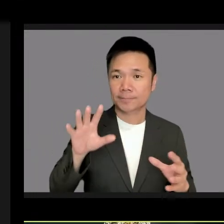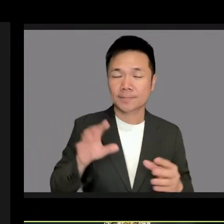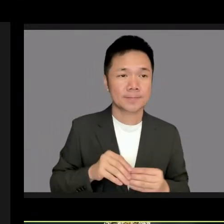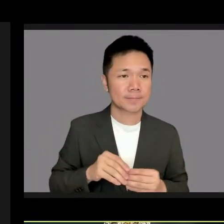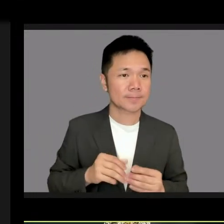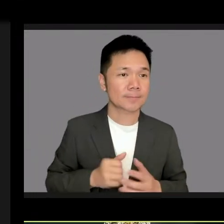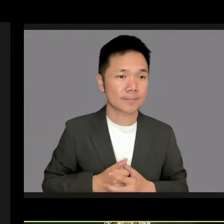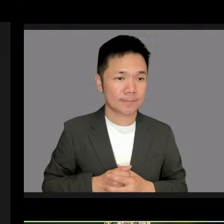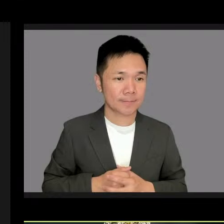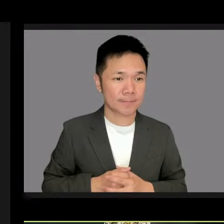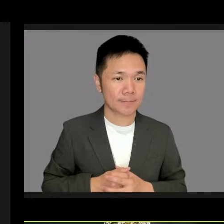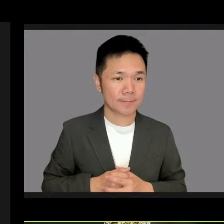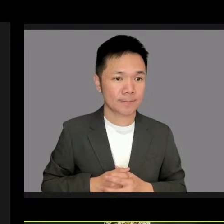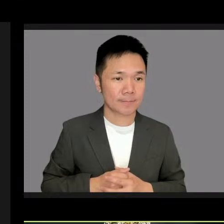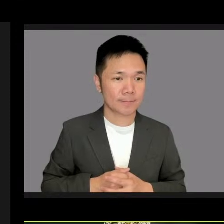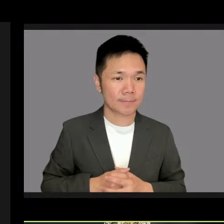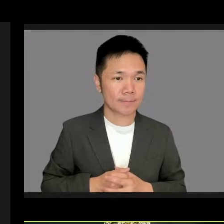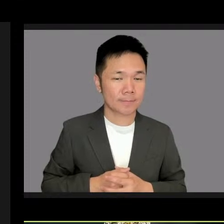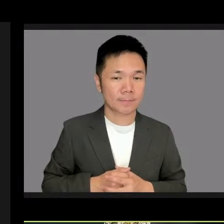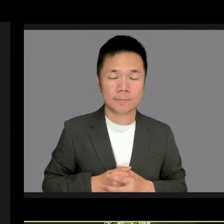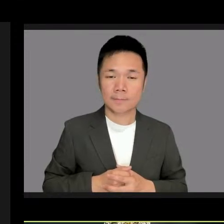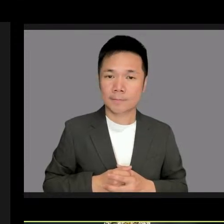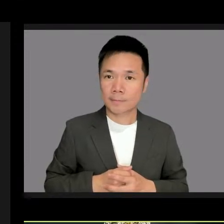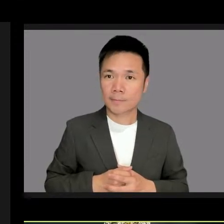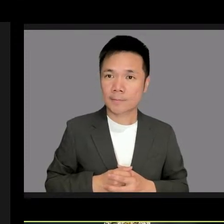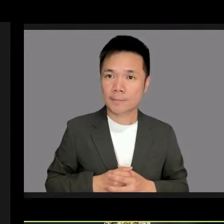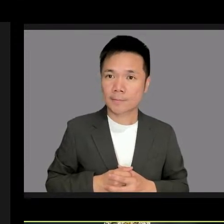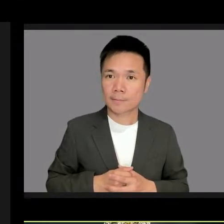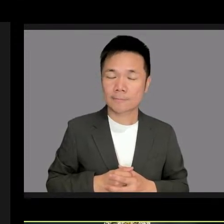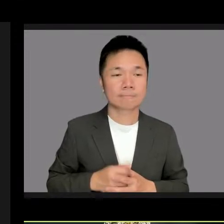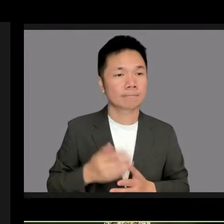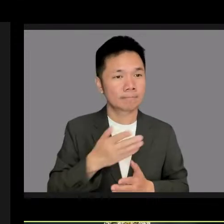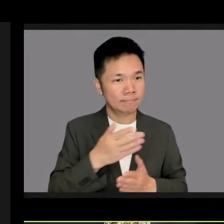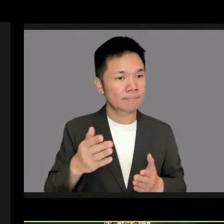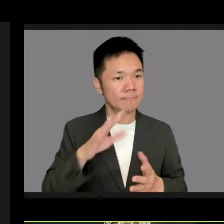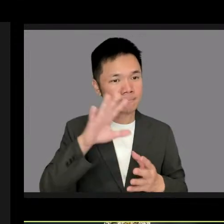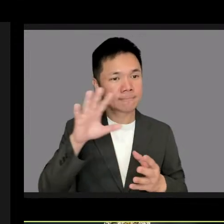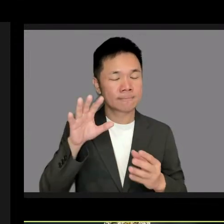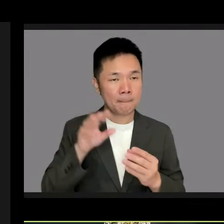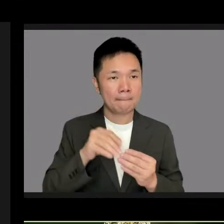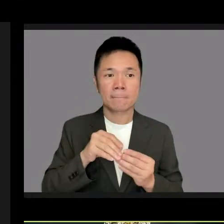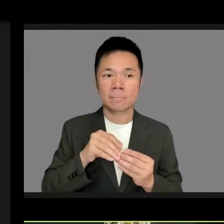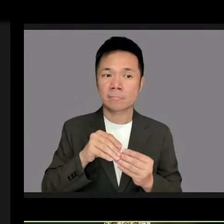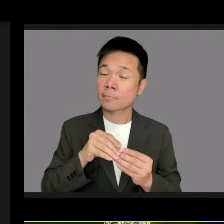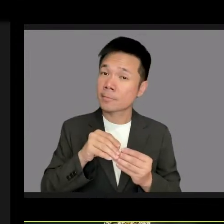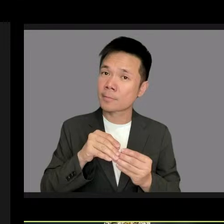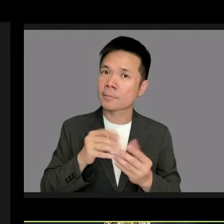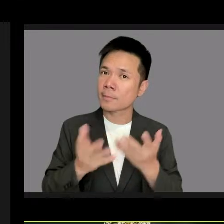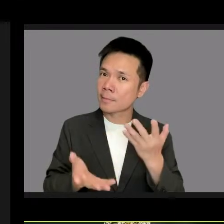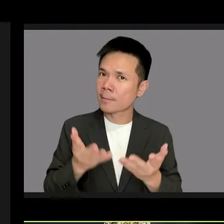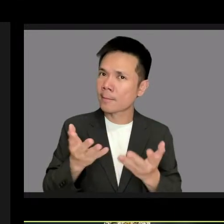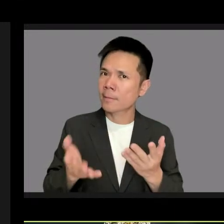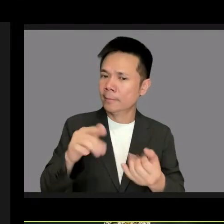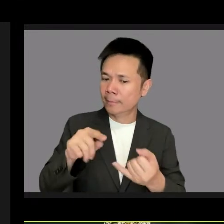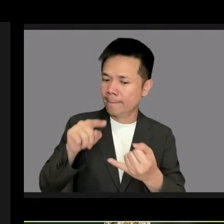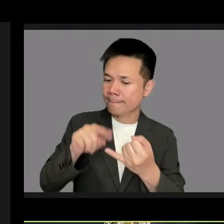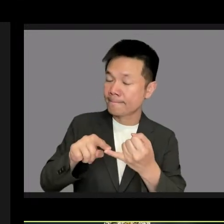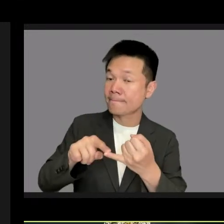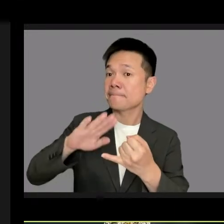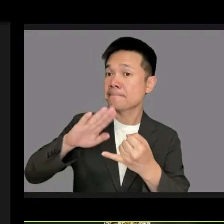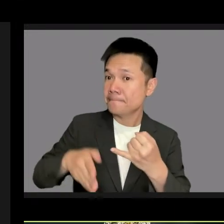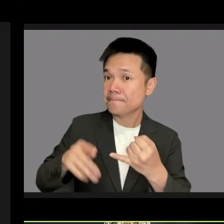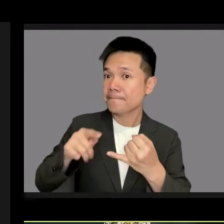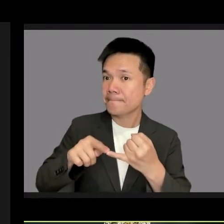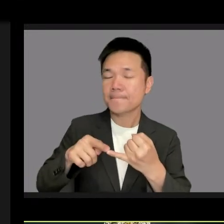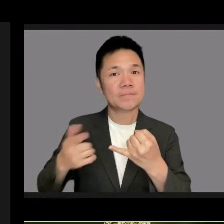of the presentation, I am sure that you're going to have this presentation. So there are links at the end where you can use